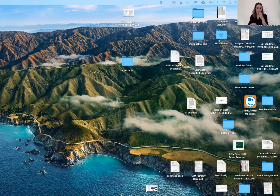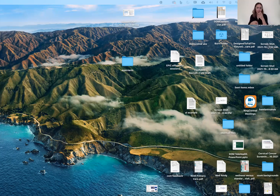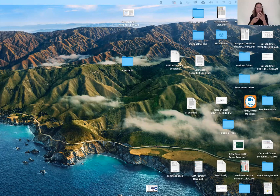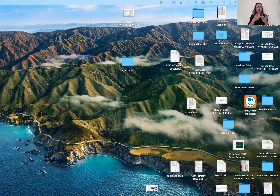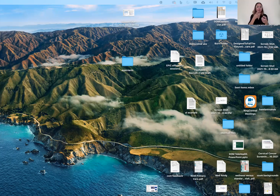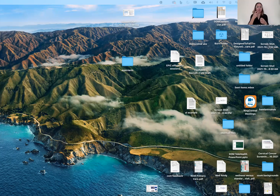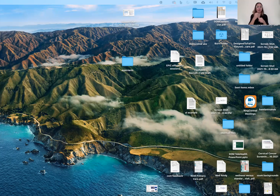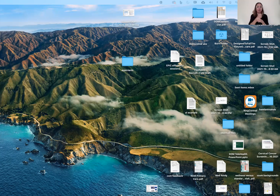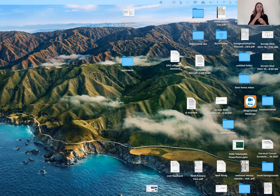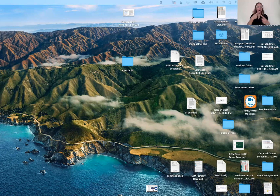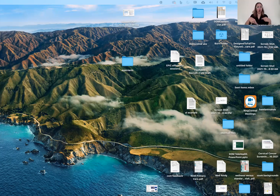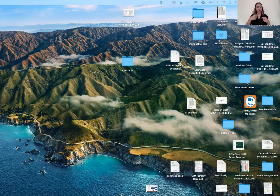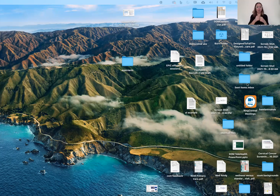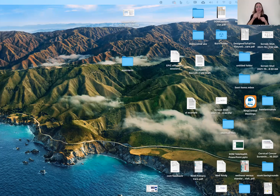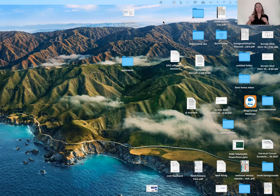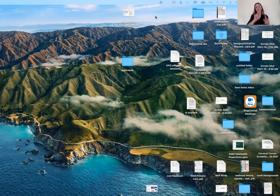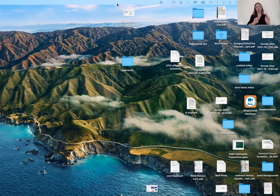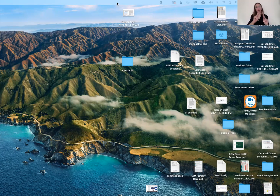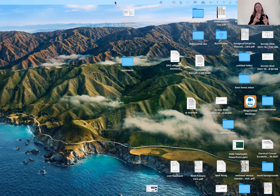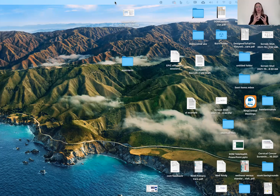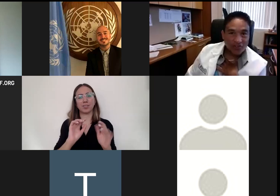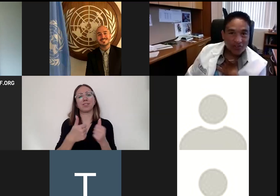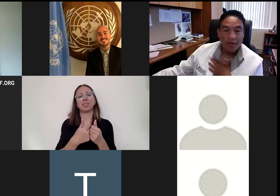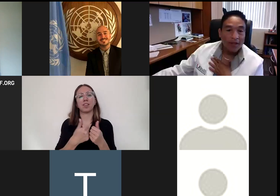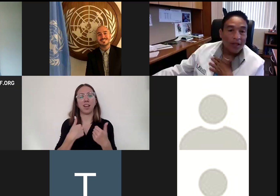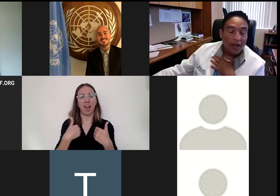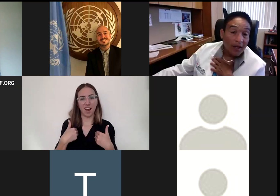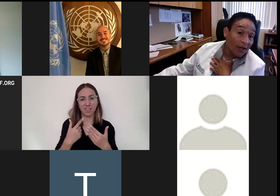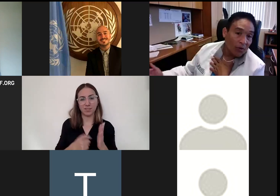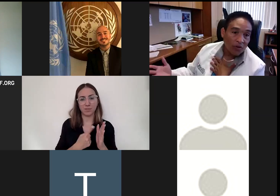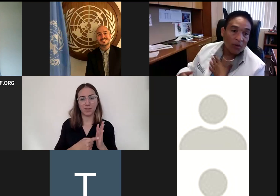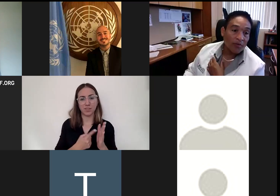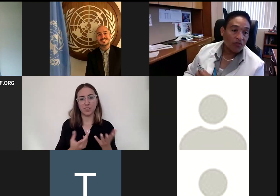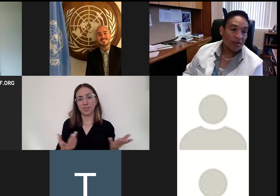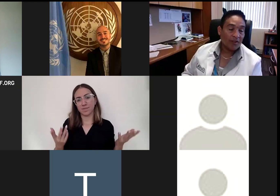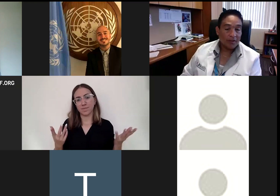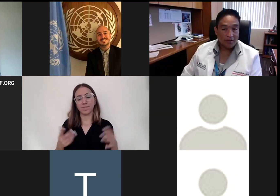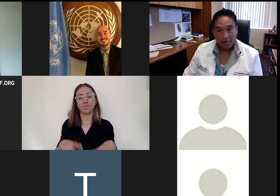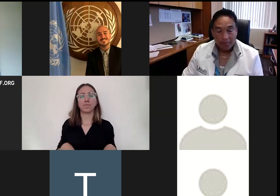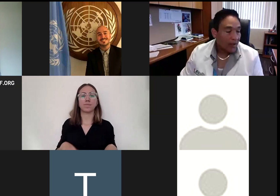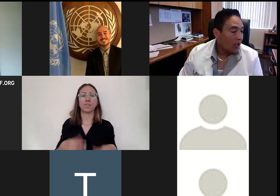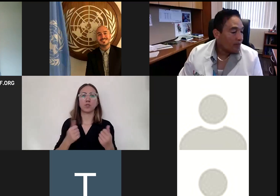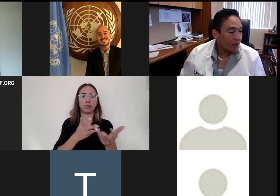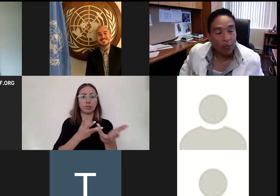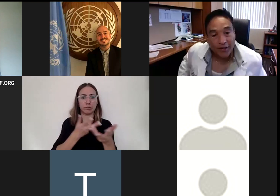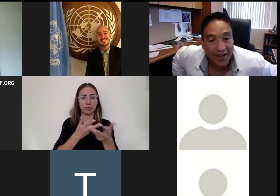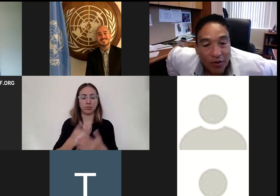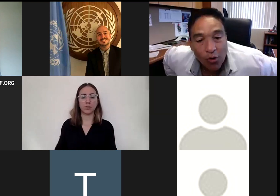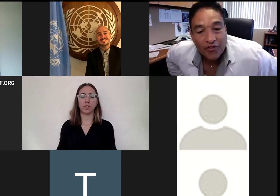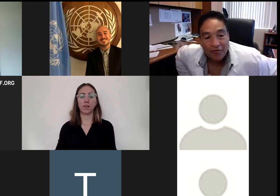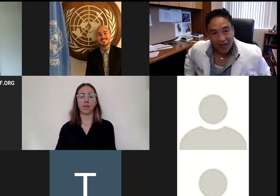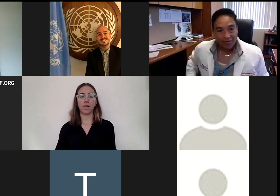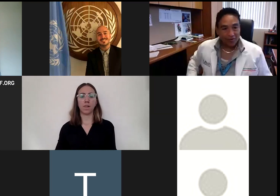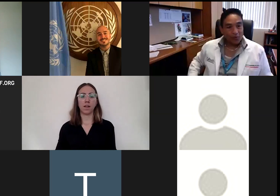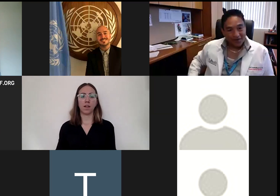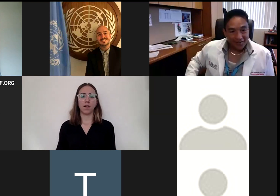of people, I would say. And it's one of the challenges I do have, in terms of addressing this. And with that, I see we're